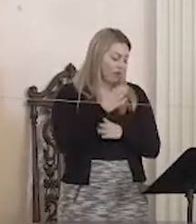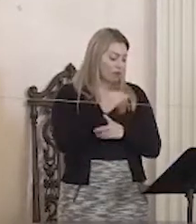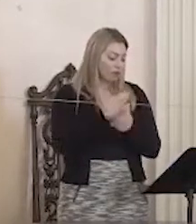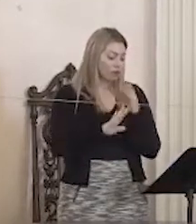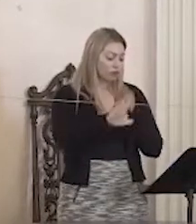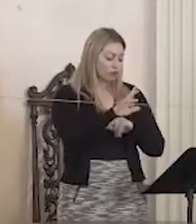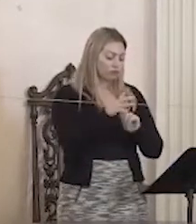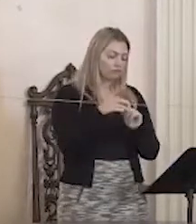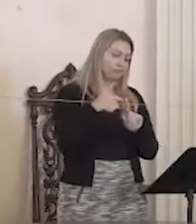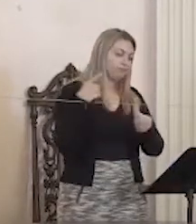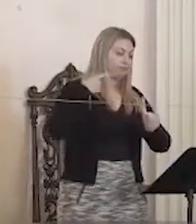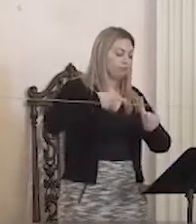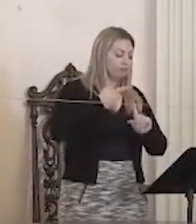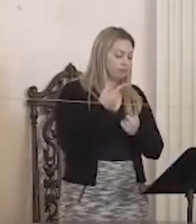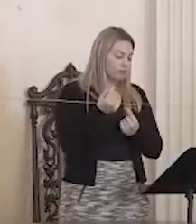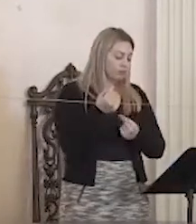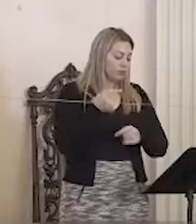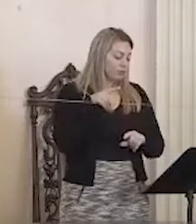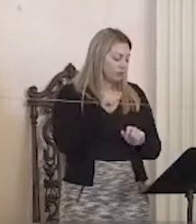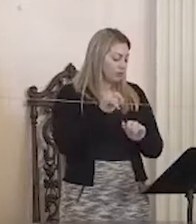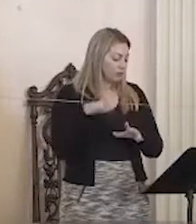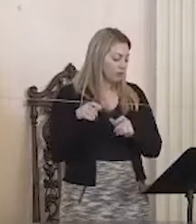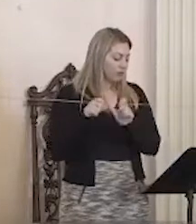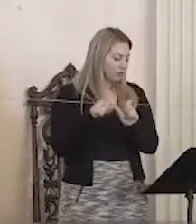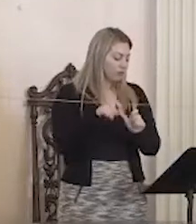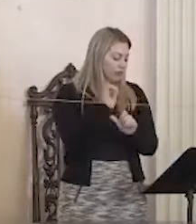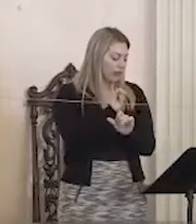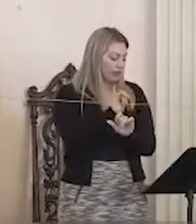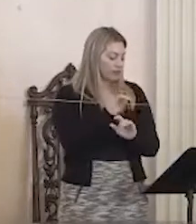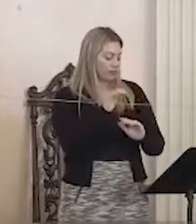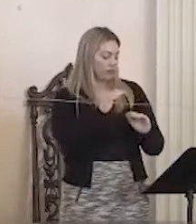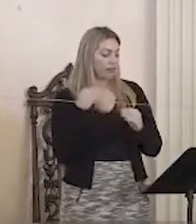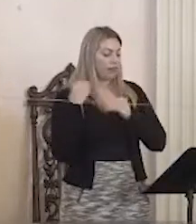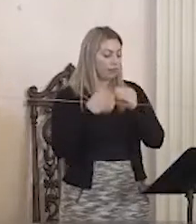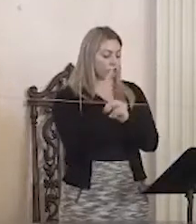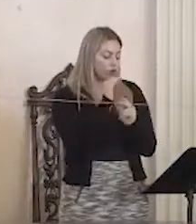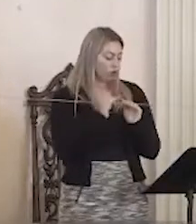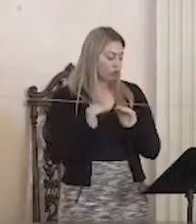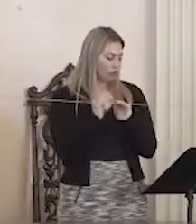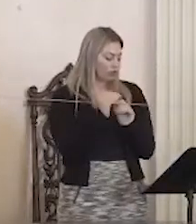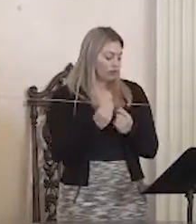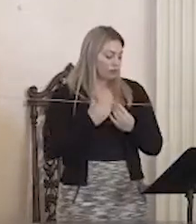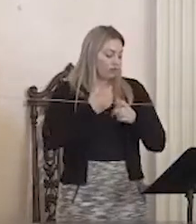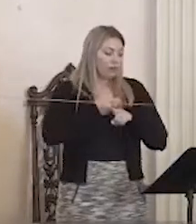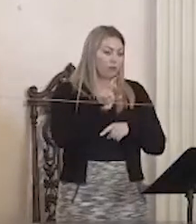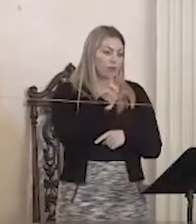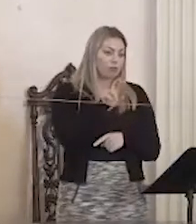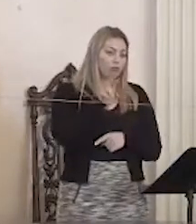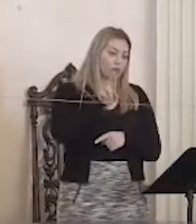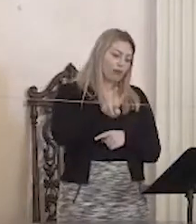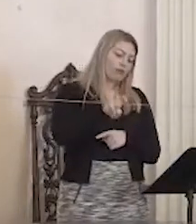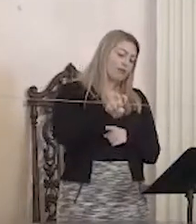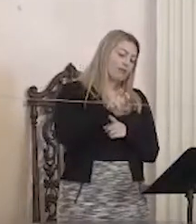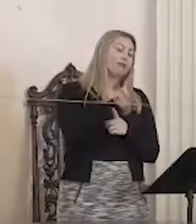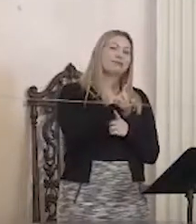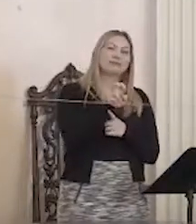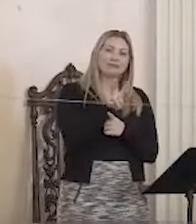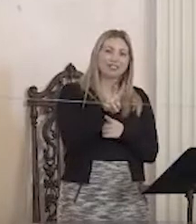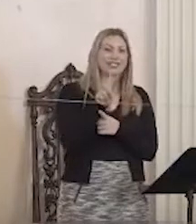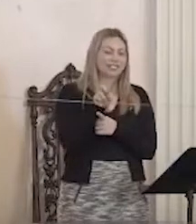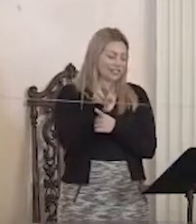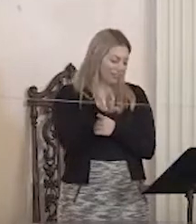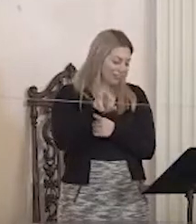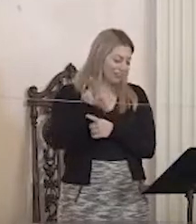justice inspired by Reverend Dr. Davies. I invite Ebony to come say a few words of greeting.